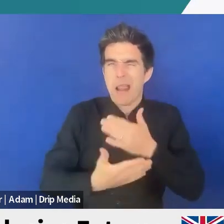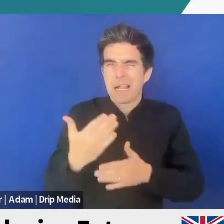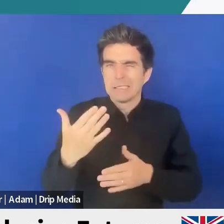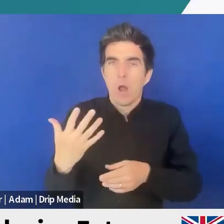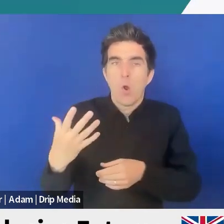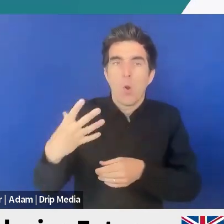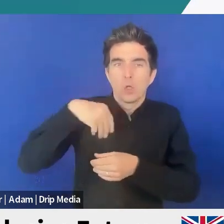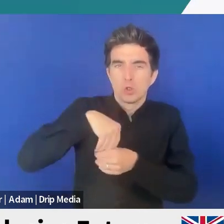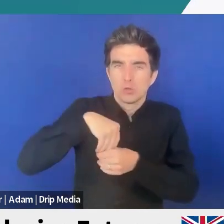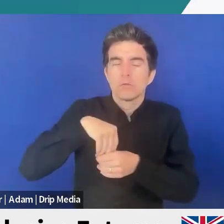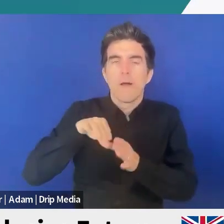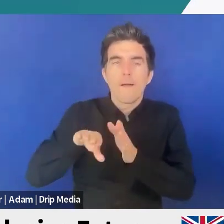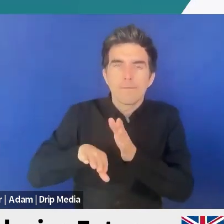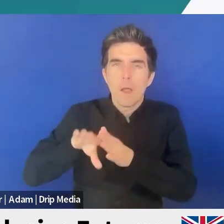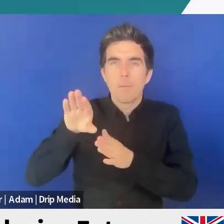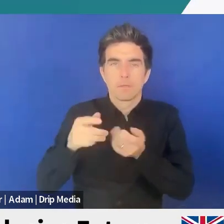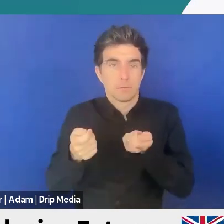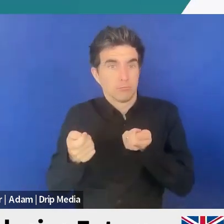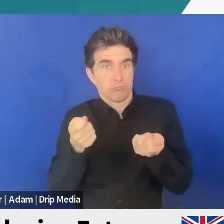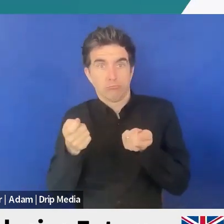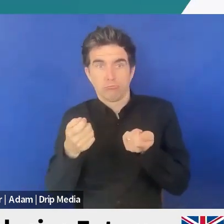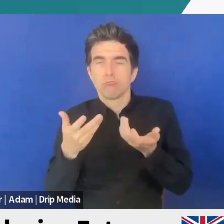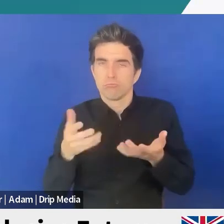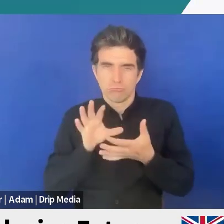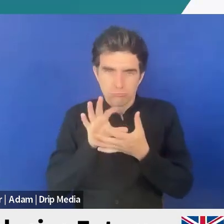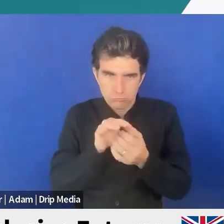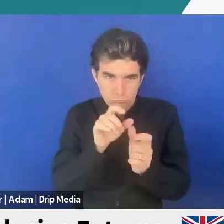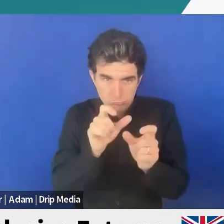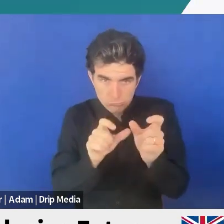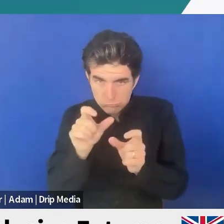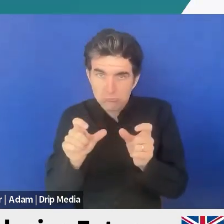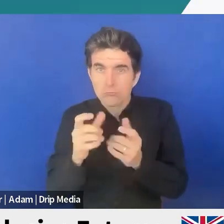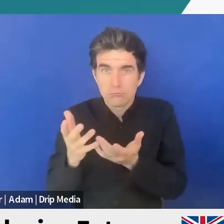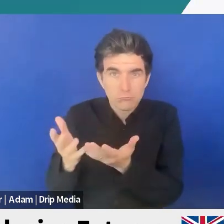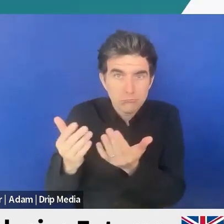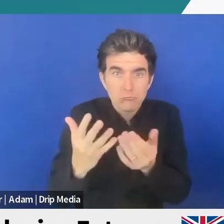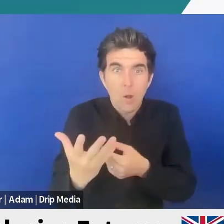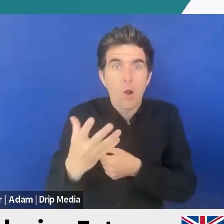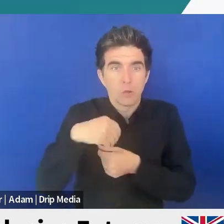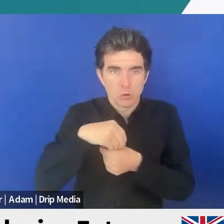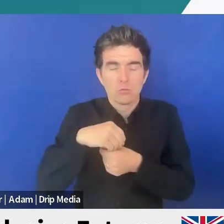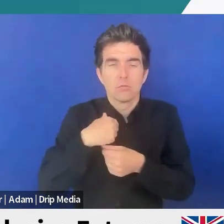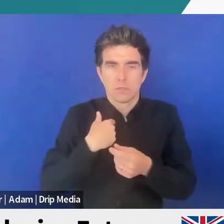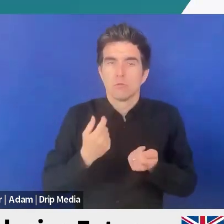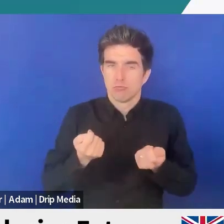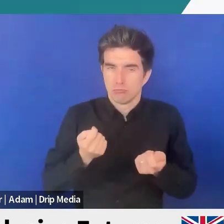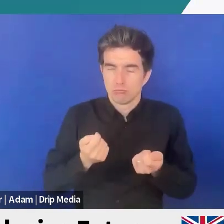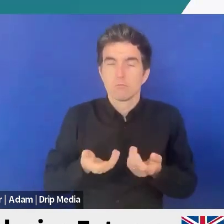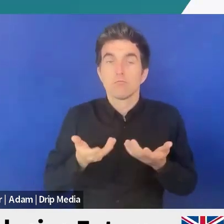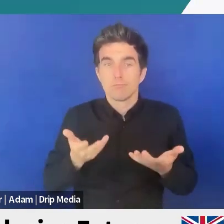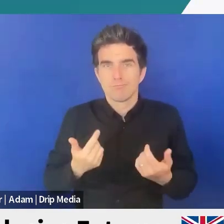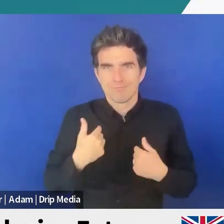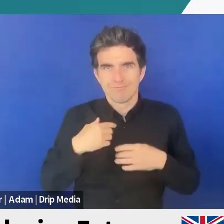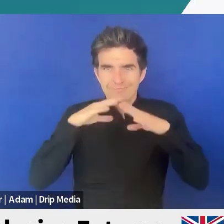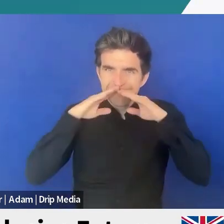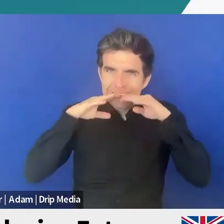this session. On behalf of the Inclusive Futures Consortium, I'm very pleased to welcome you all to our webinar on